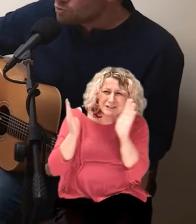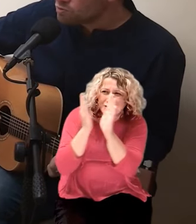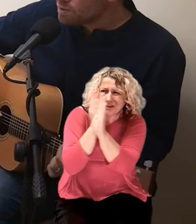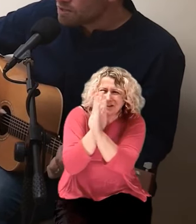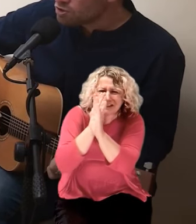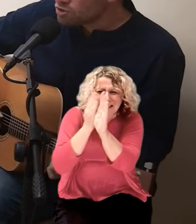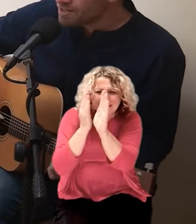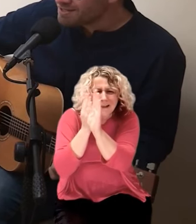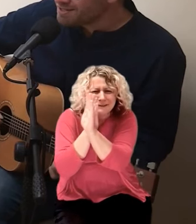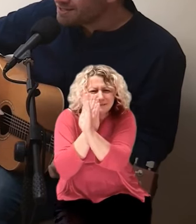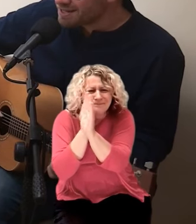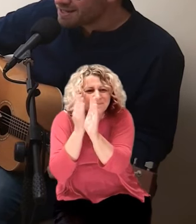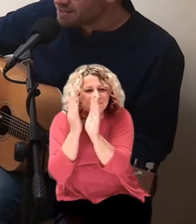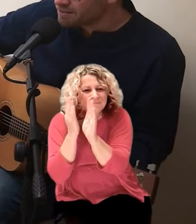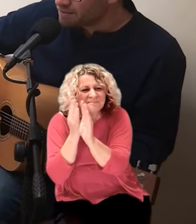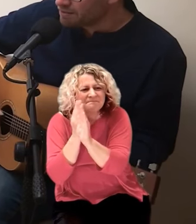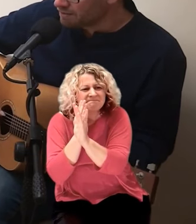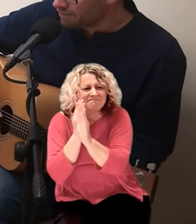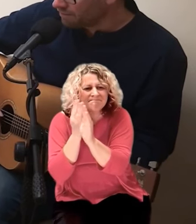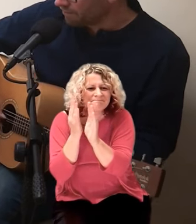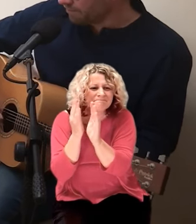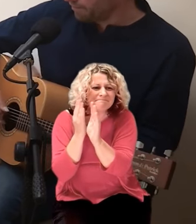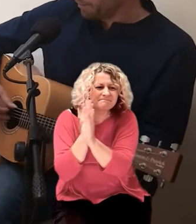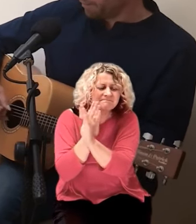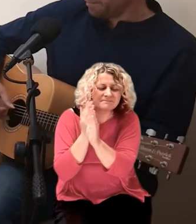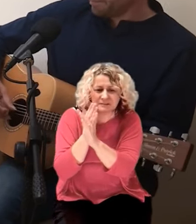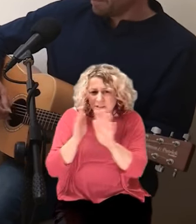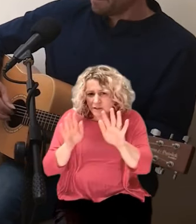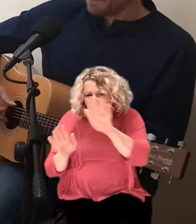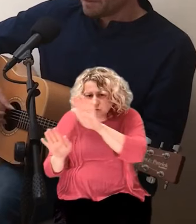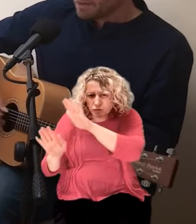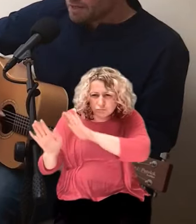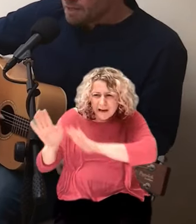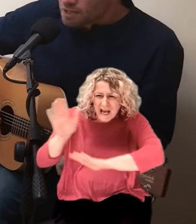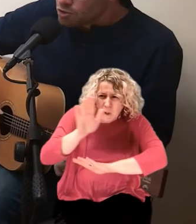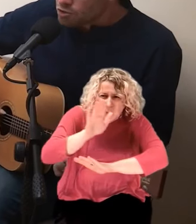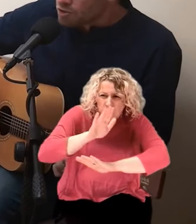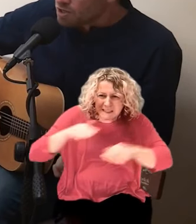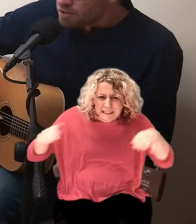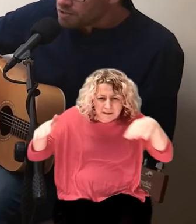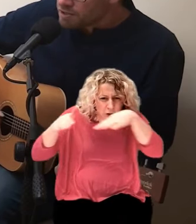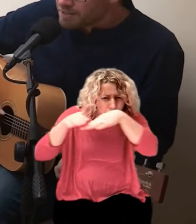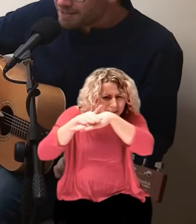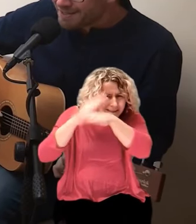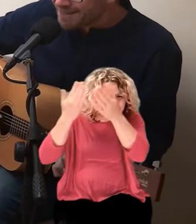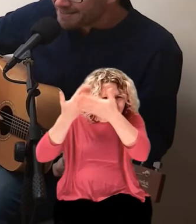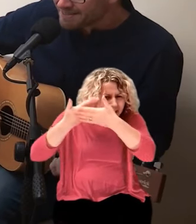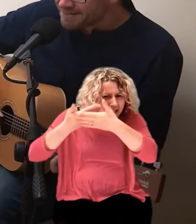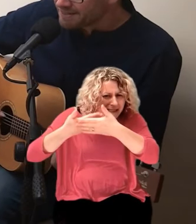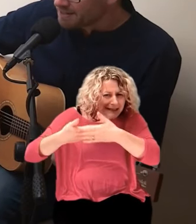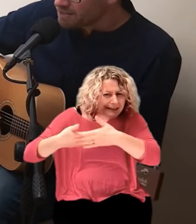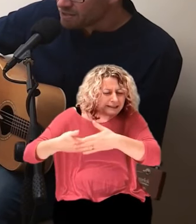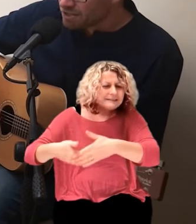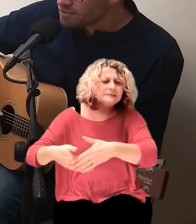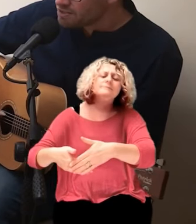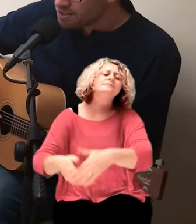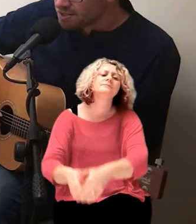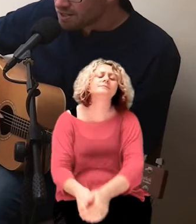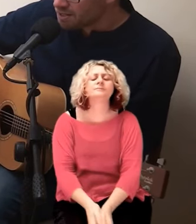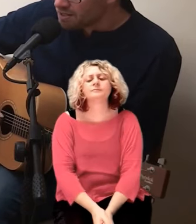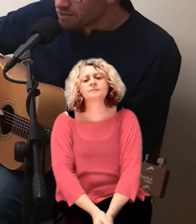So much is hidden, shrouded and